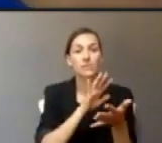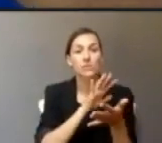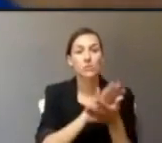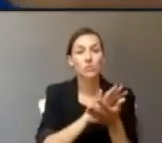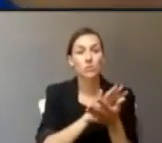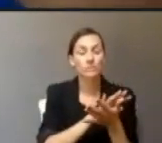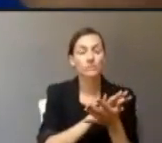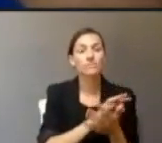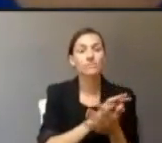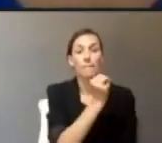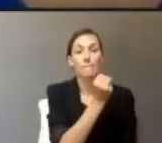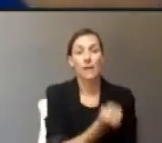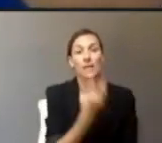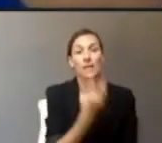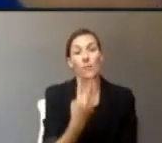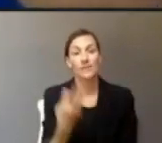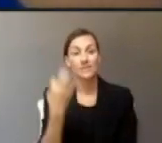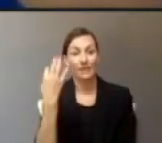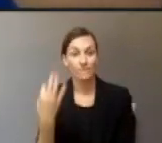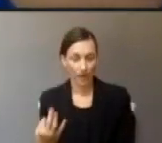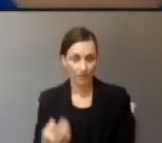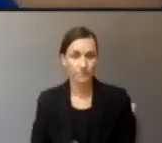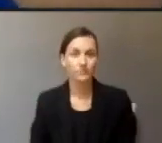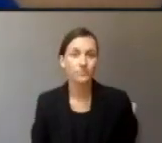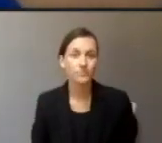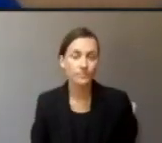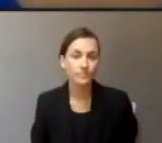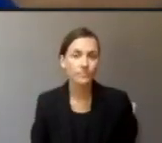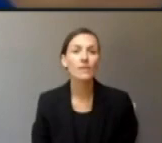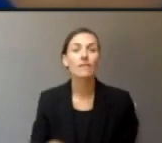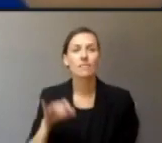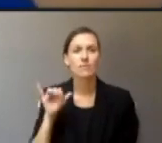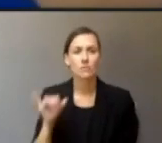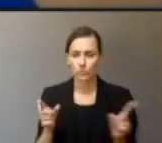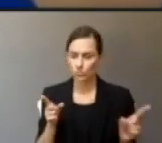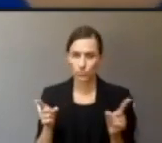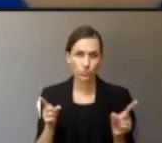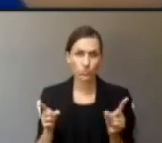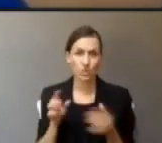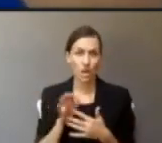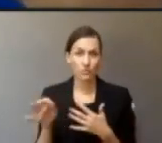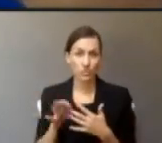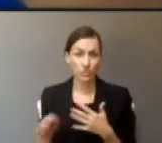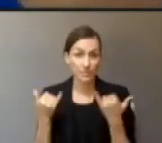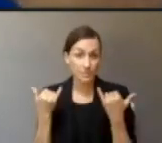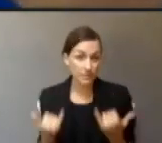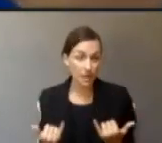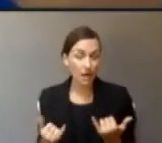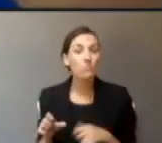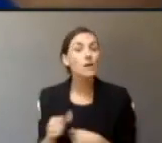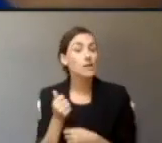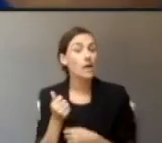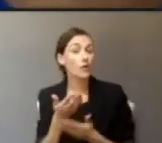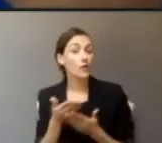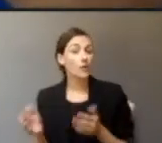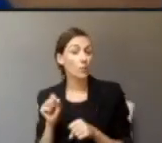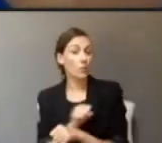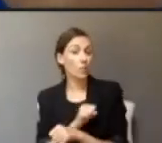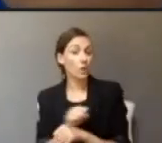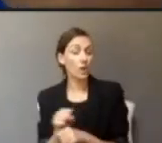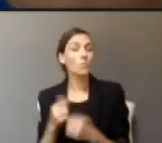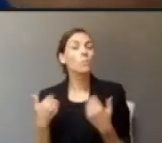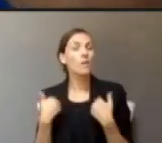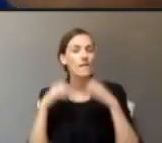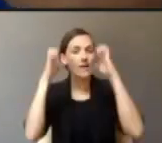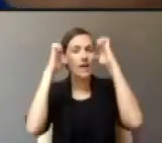face-to-face Monday, Wednesday, and Friday. So those are the options now. Another piece that we're working on, we have educators